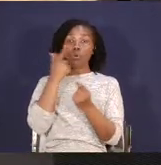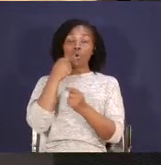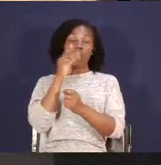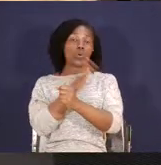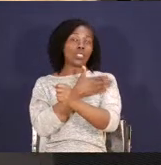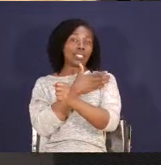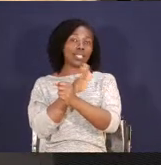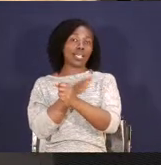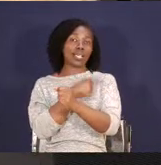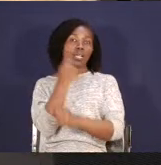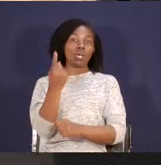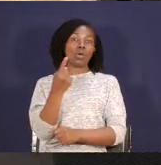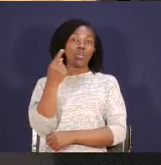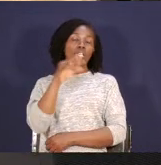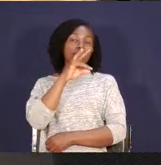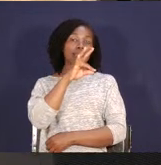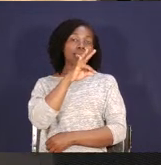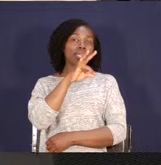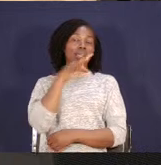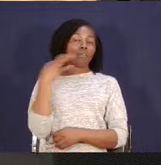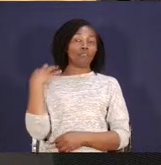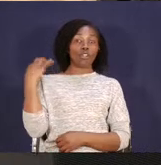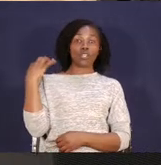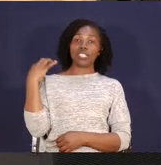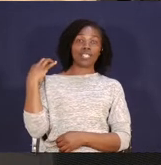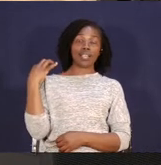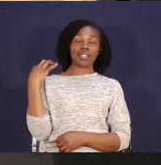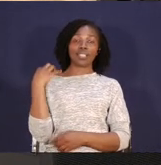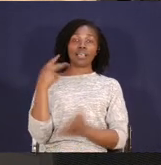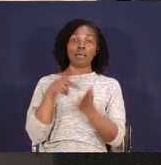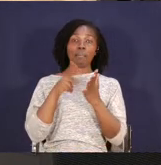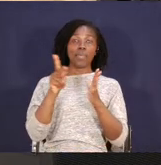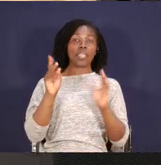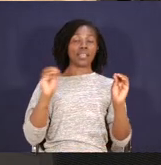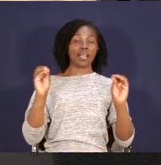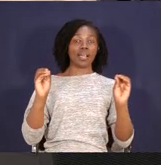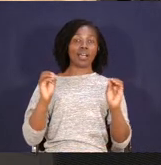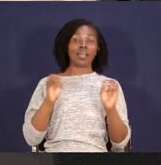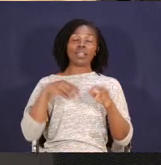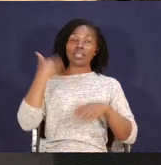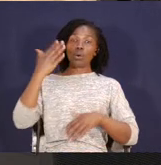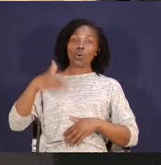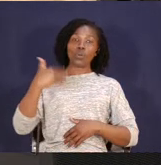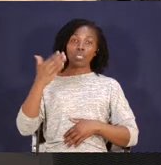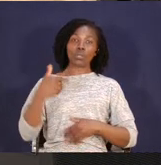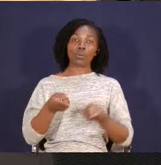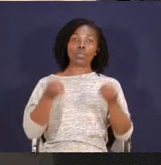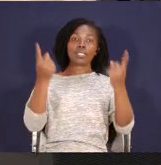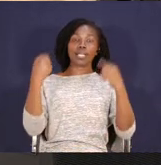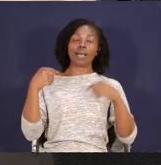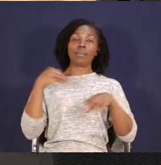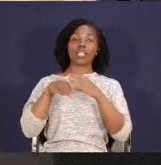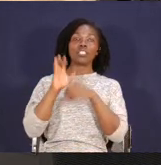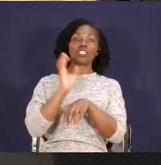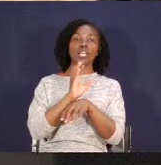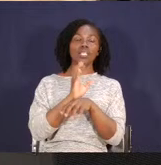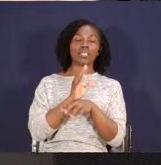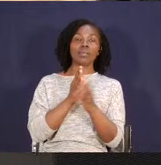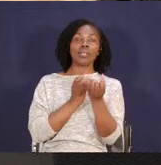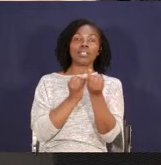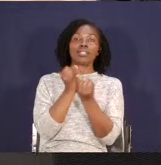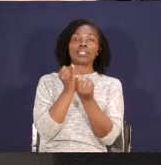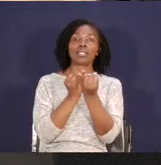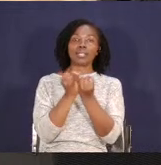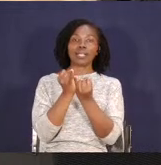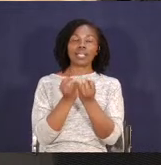them. Let's give a hand to the Lord. Yeah. These volunteers, they come very, very early. In fact, Saturday to practice,